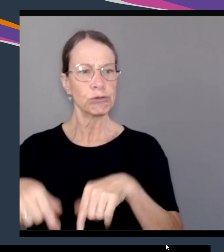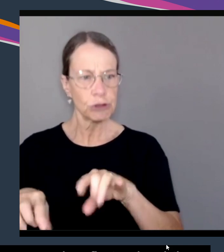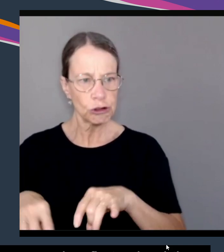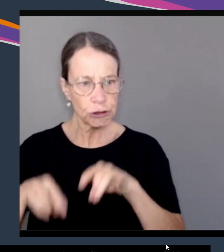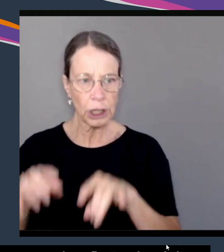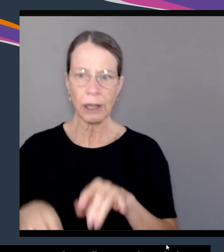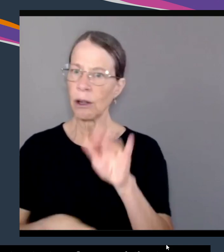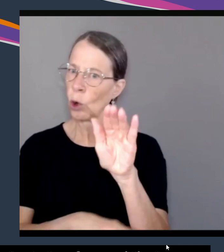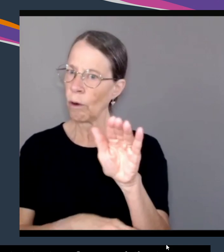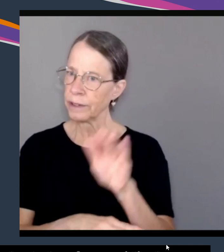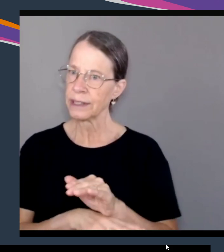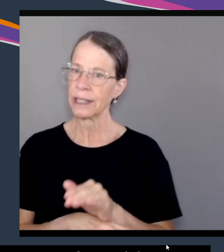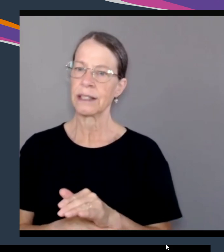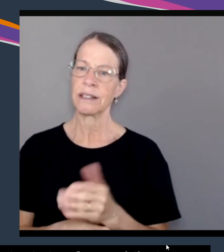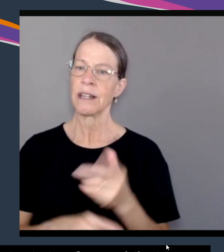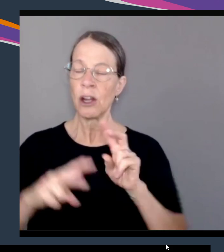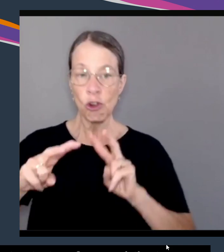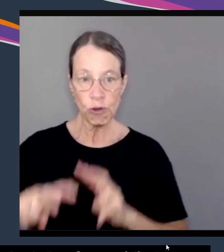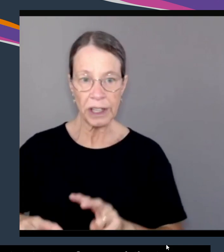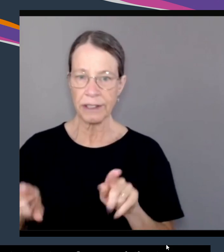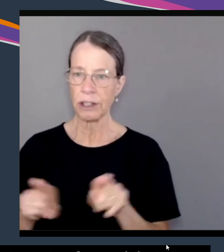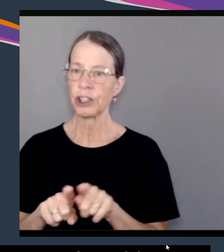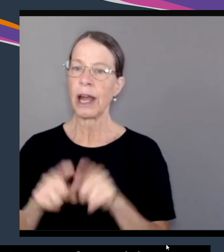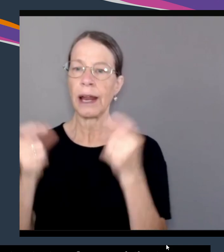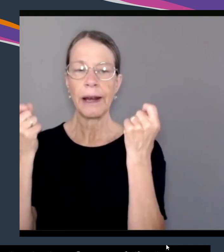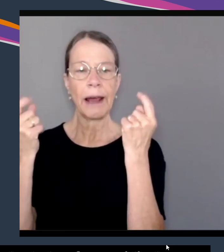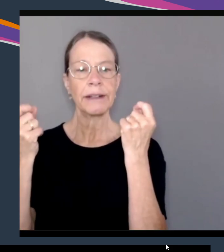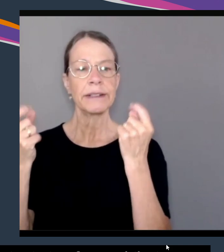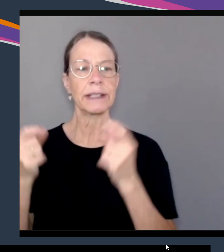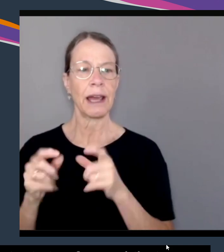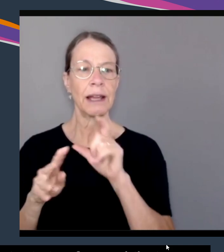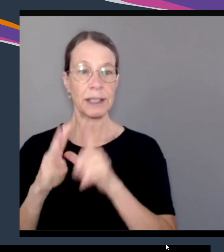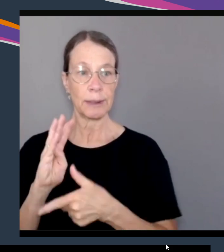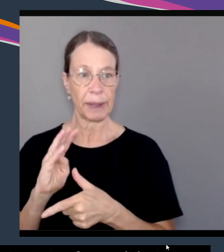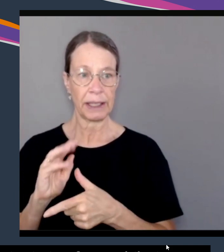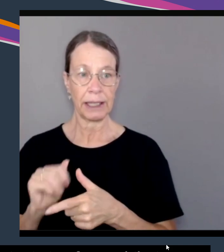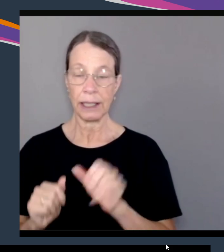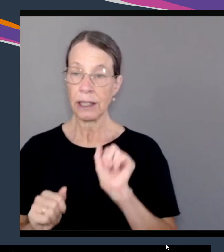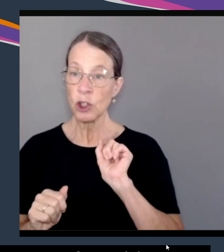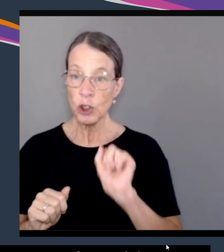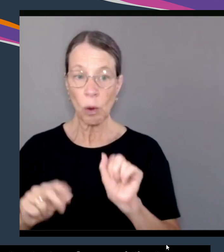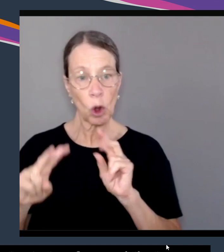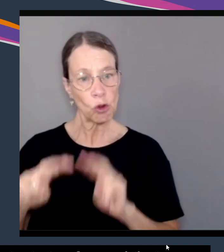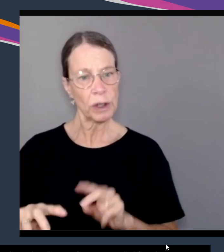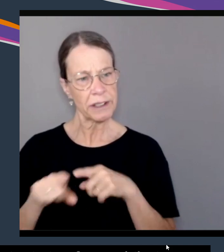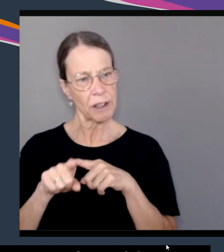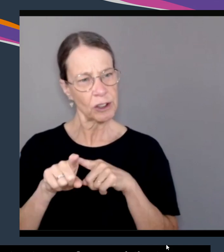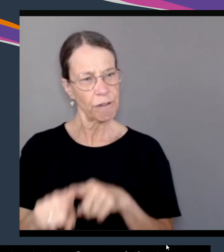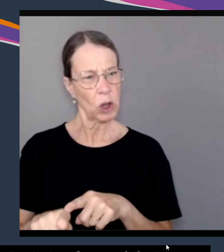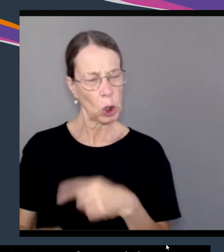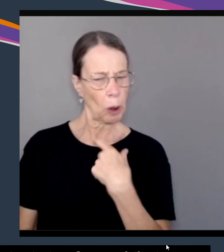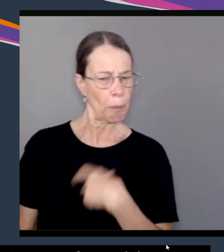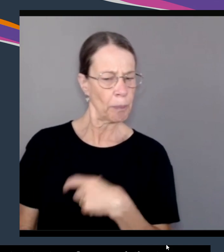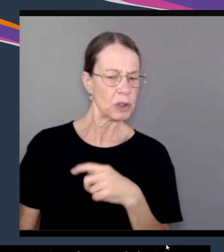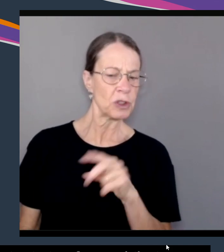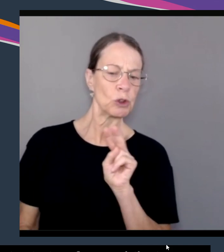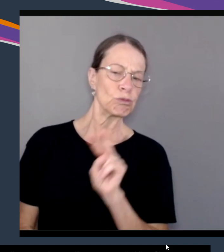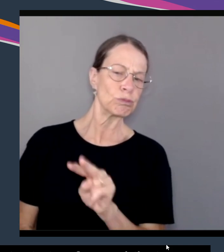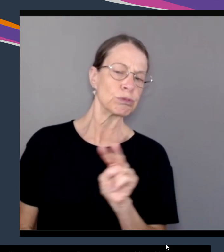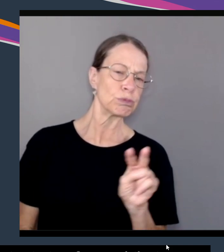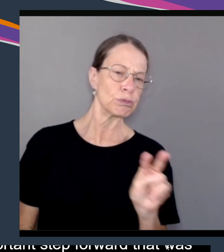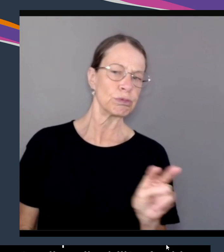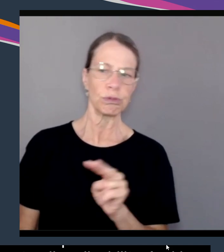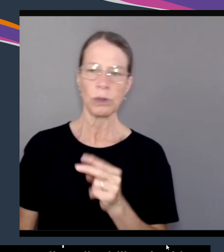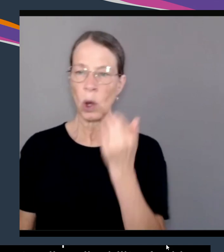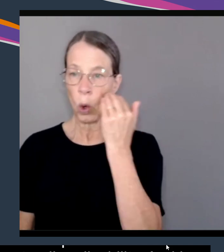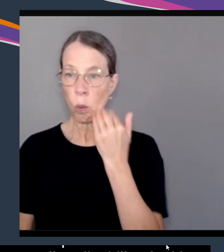research was based on deeply personal observations of the women in her family and indeed